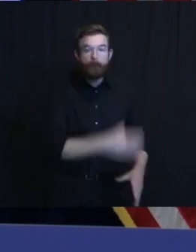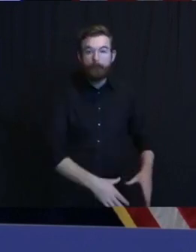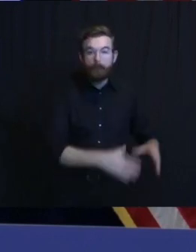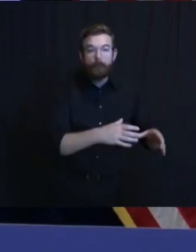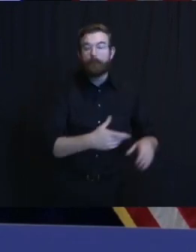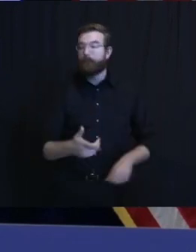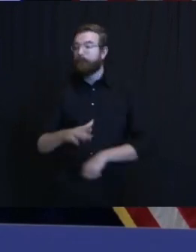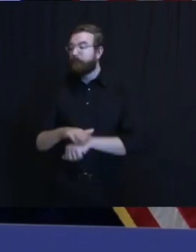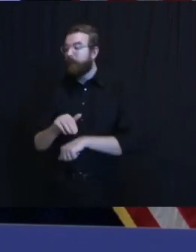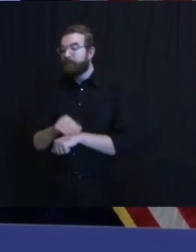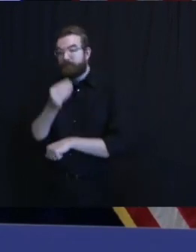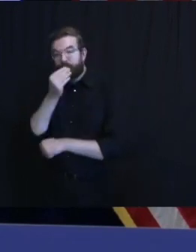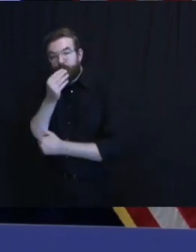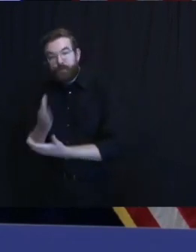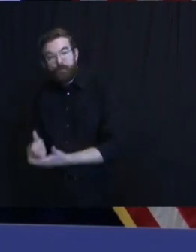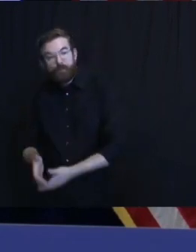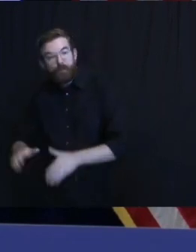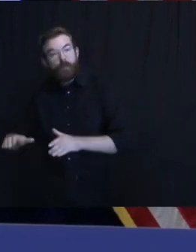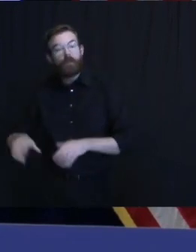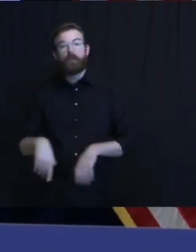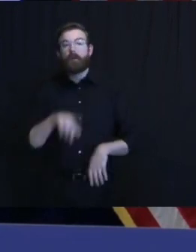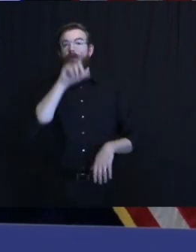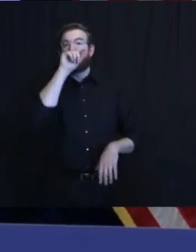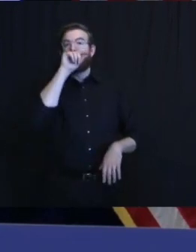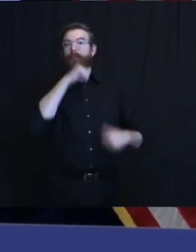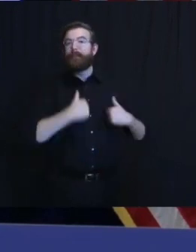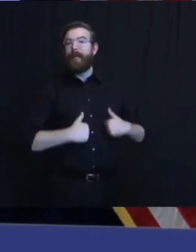carry. Symptoms of